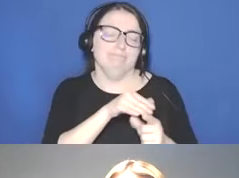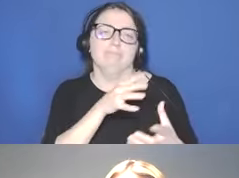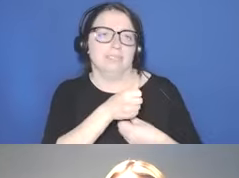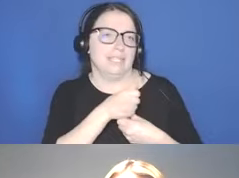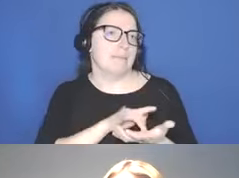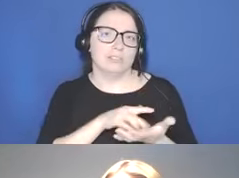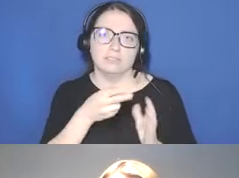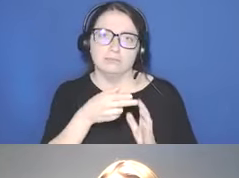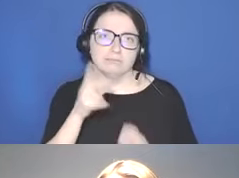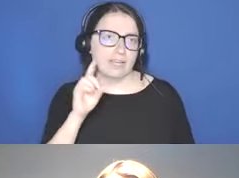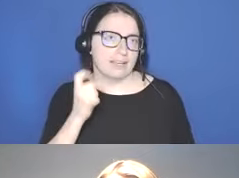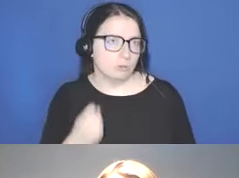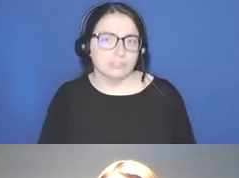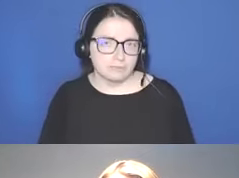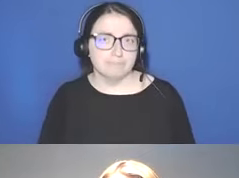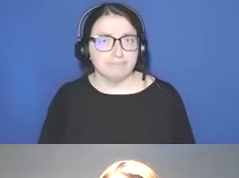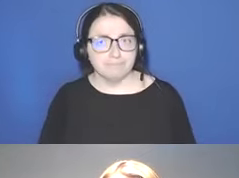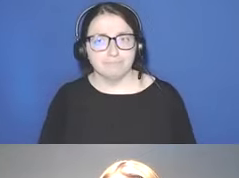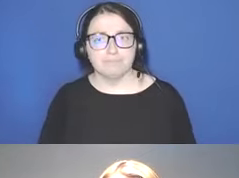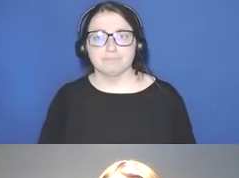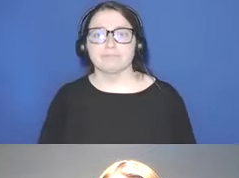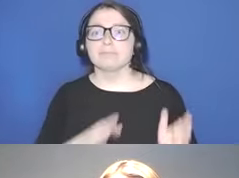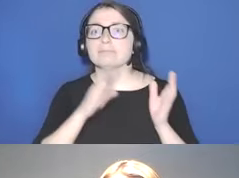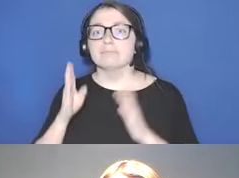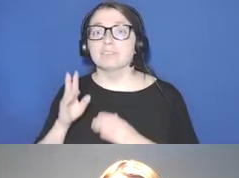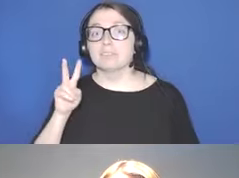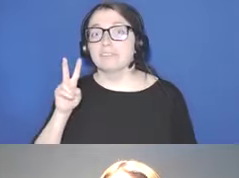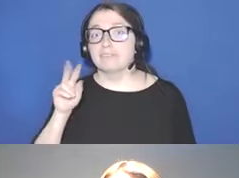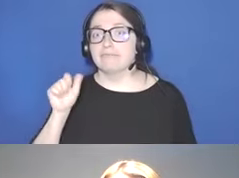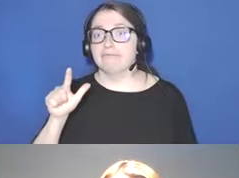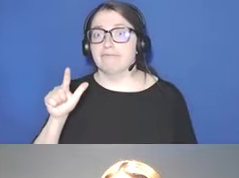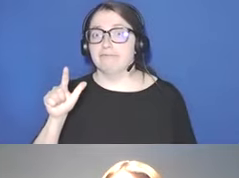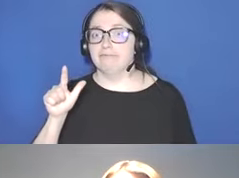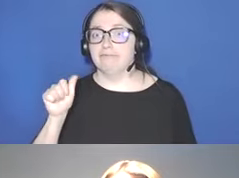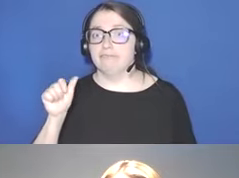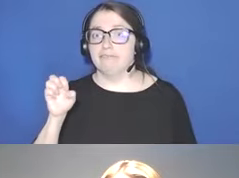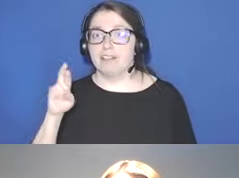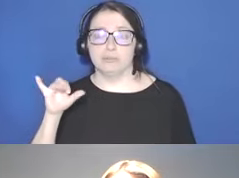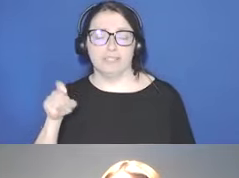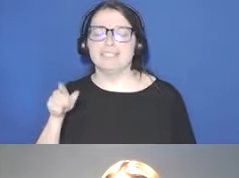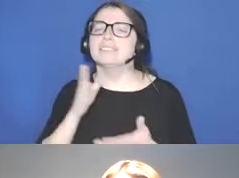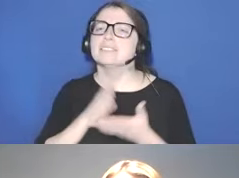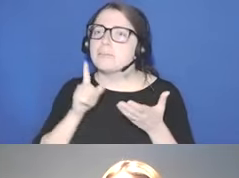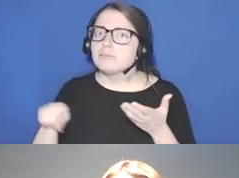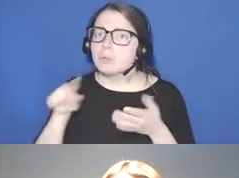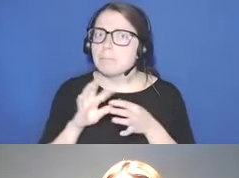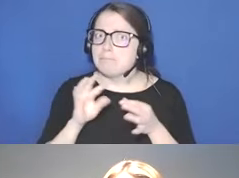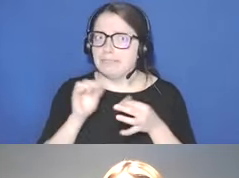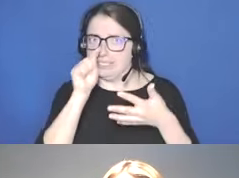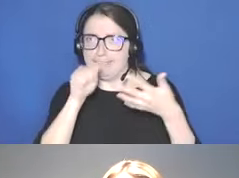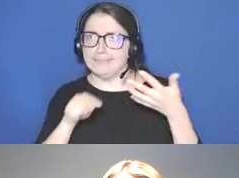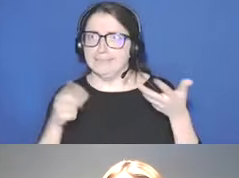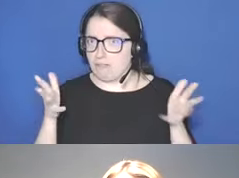Thank you so much. Some of you actually mentioned a few of these already. but I'll pause in case there's anything we'd like to